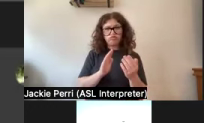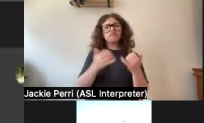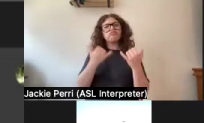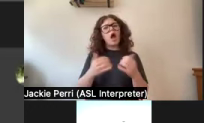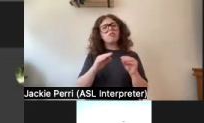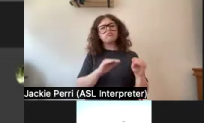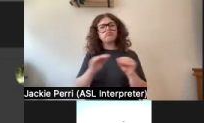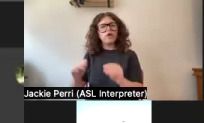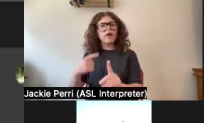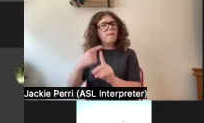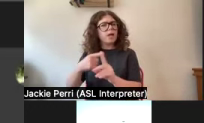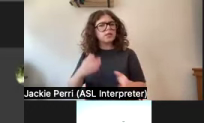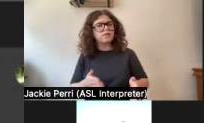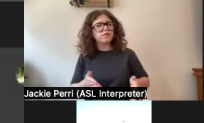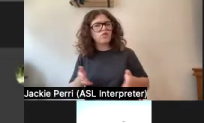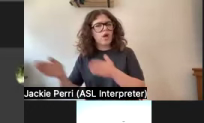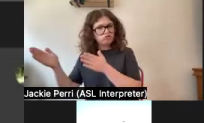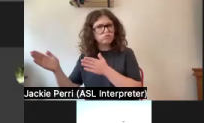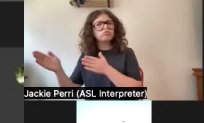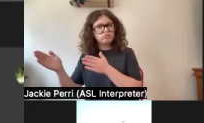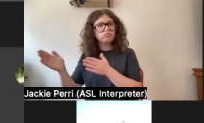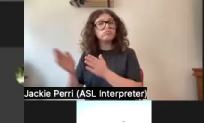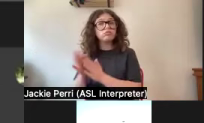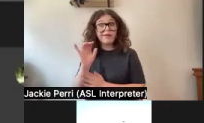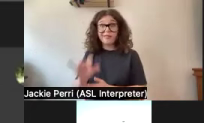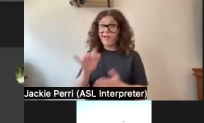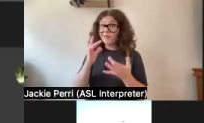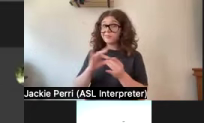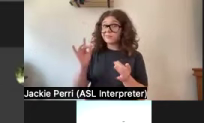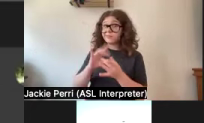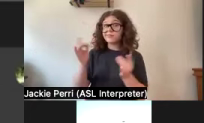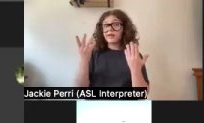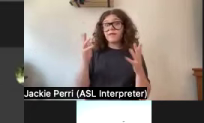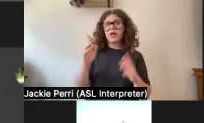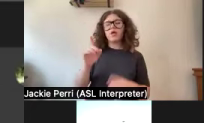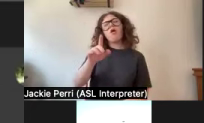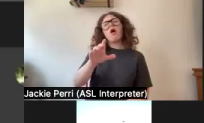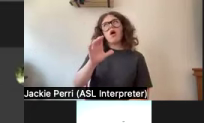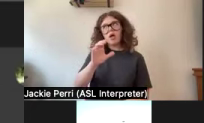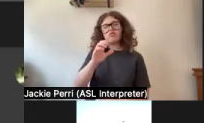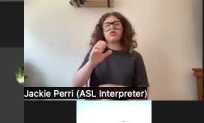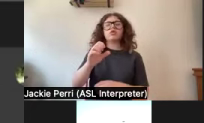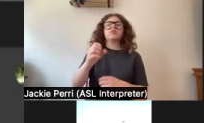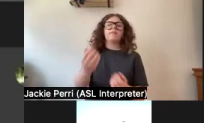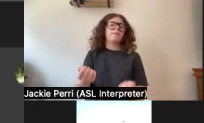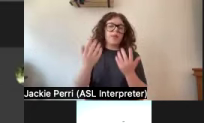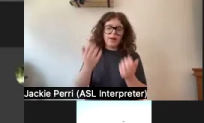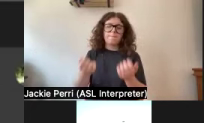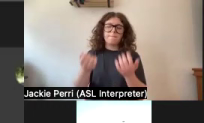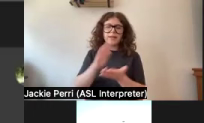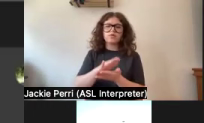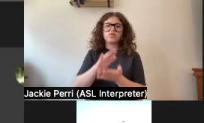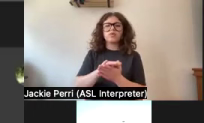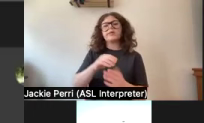direction. That said, there are hundreds of schools in the district, and not everybody can